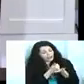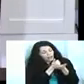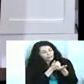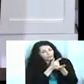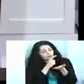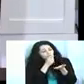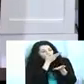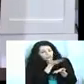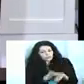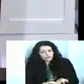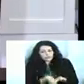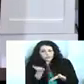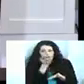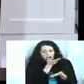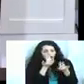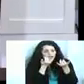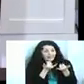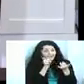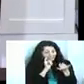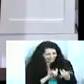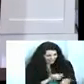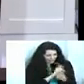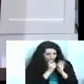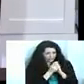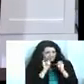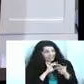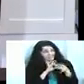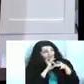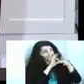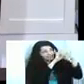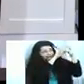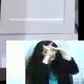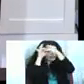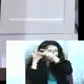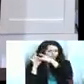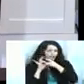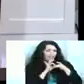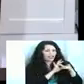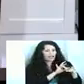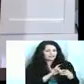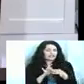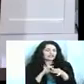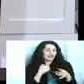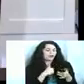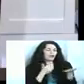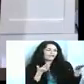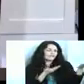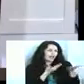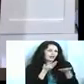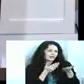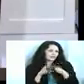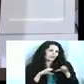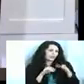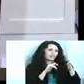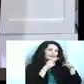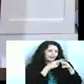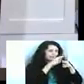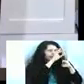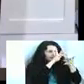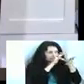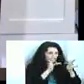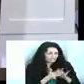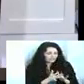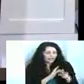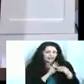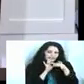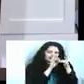today. That's the transformation. That's the connectedness that we are invited to in the name of Jesus. The